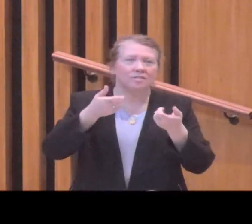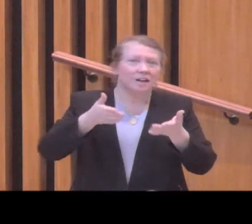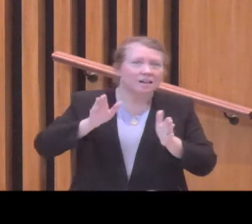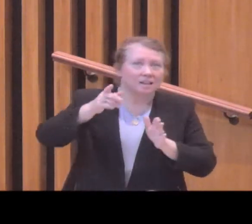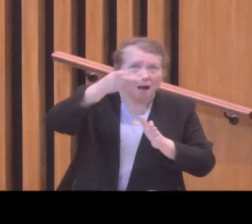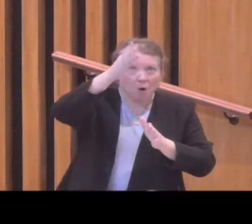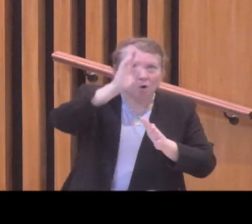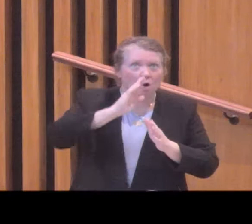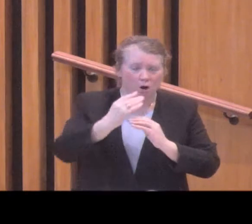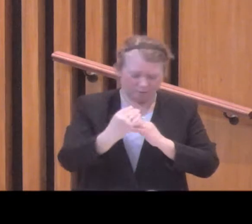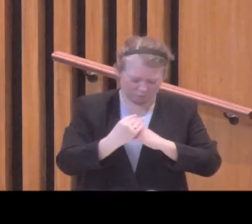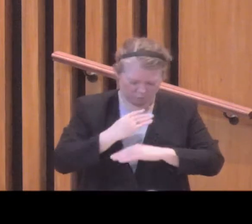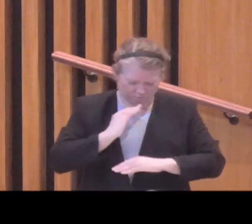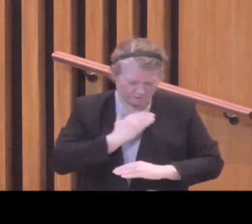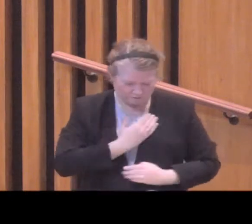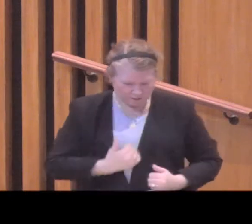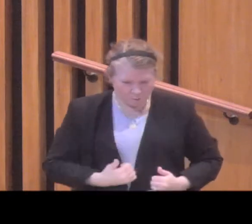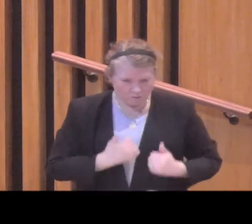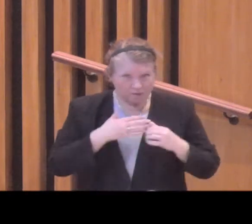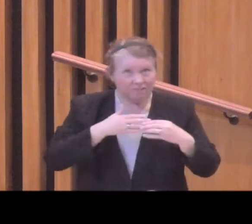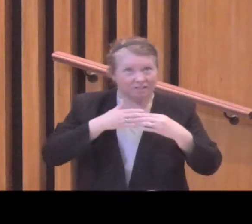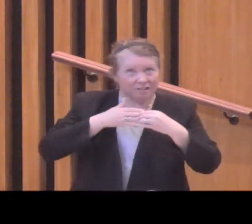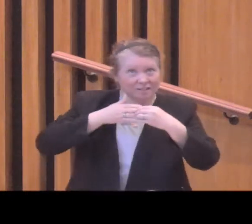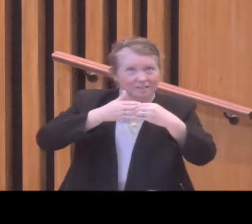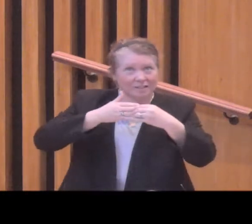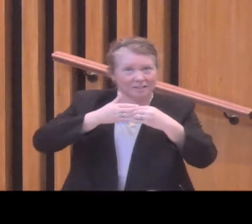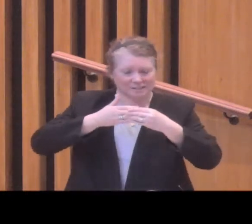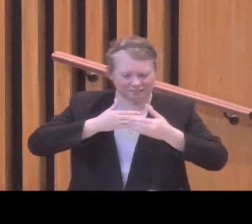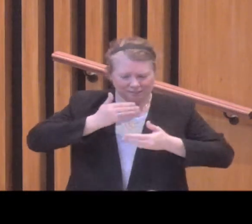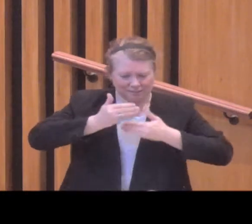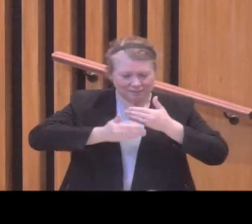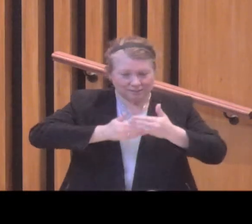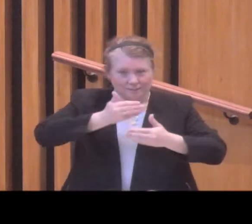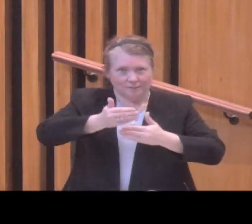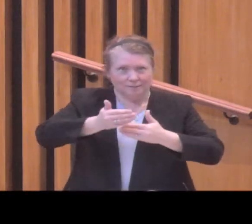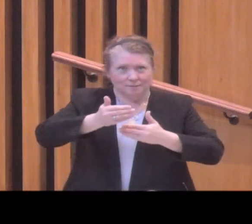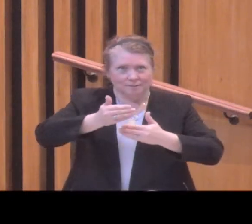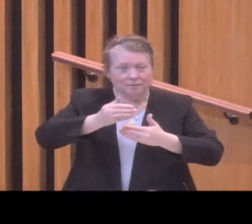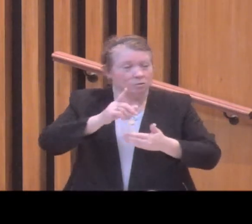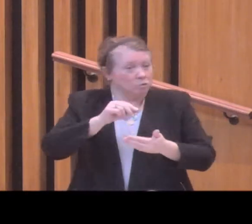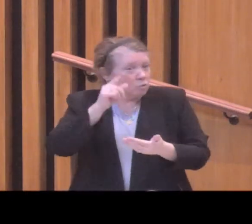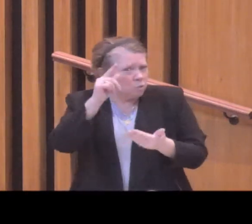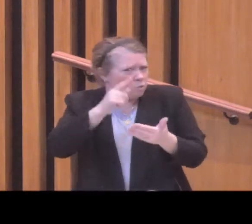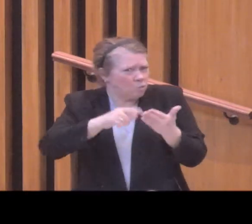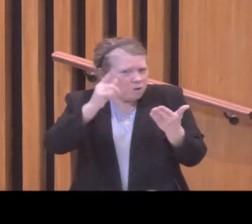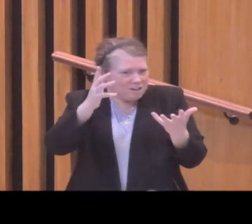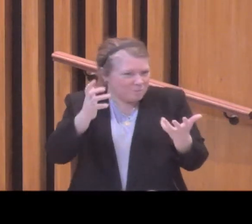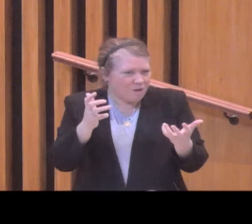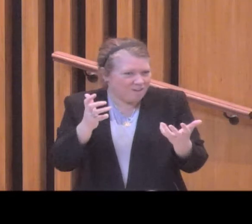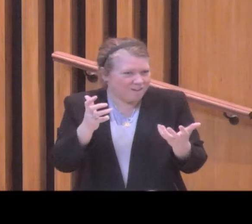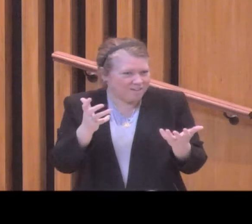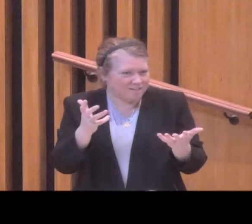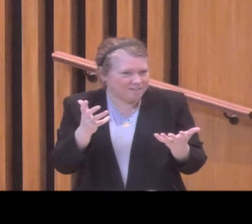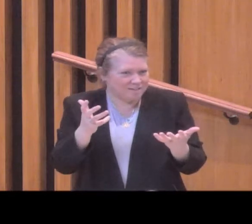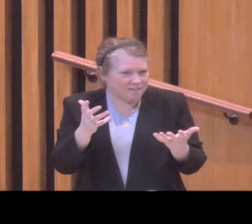form our lives to do what He is calling us to do, and